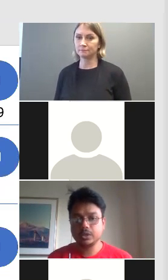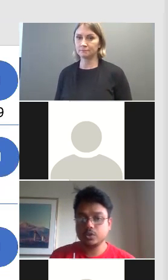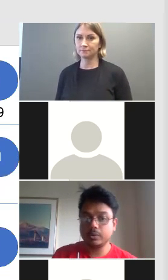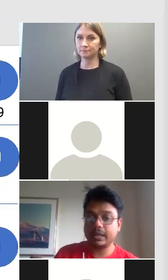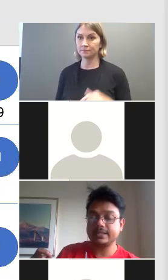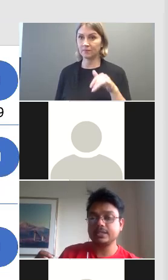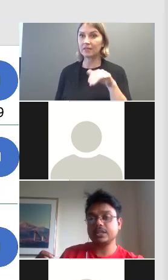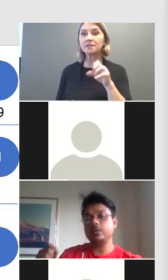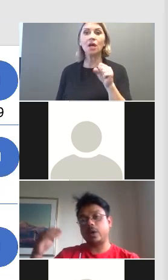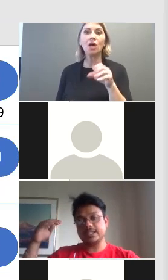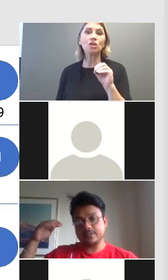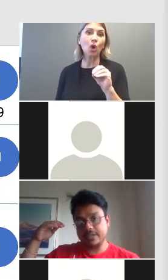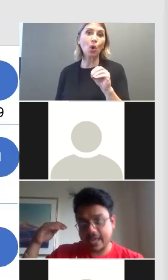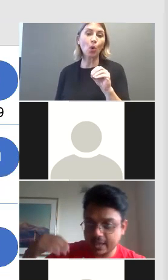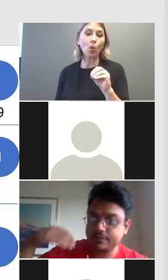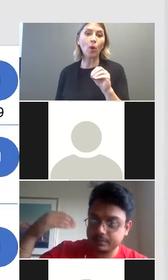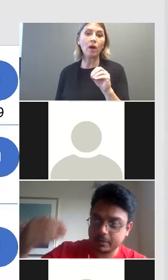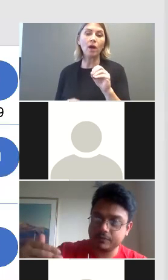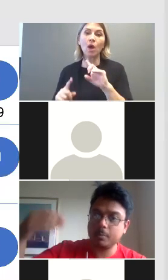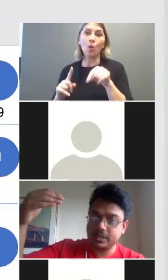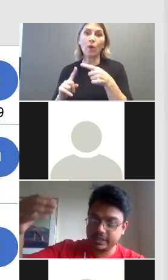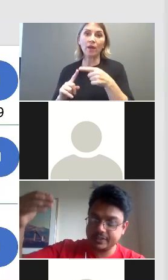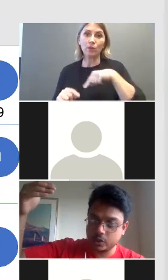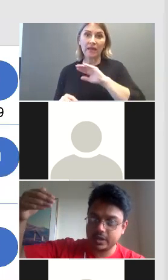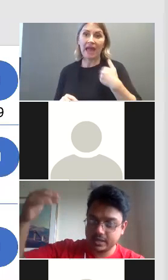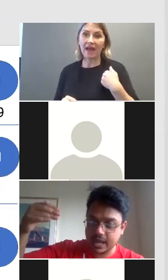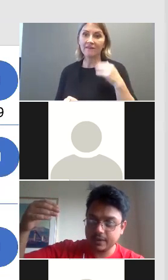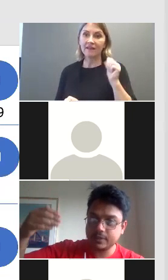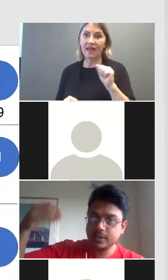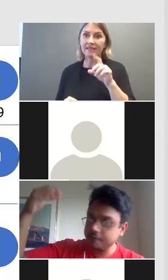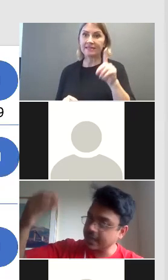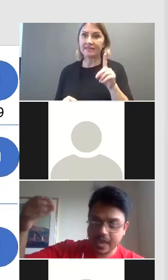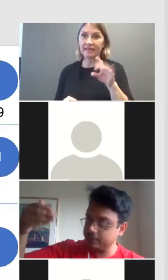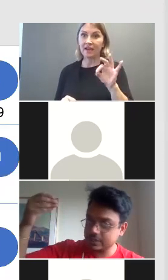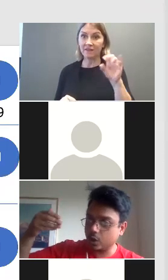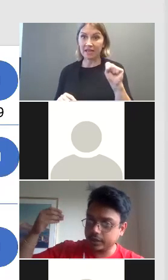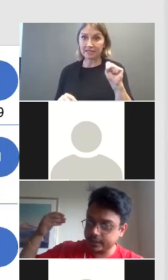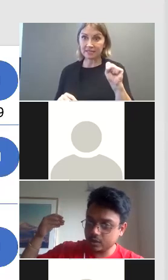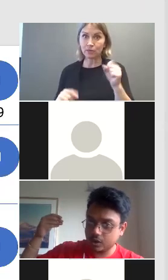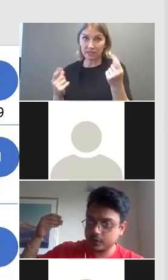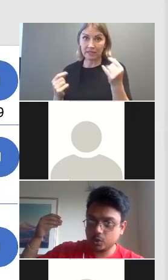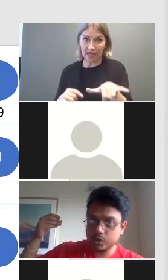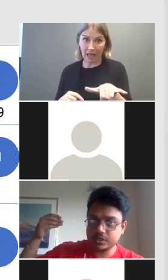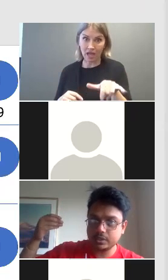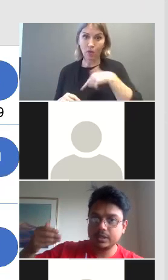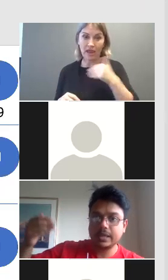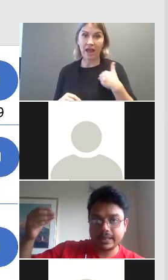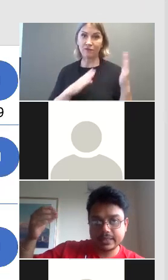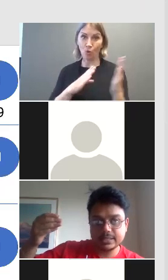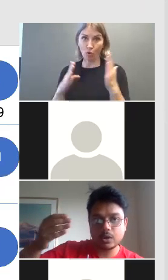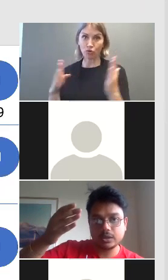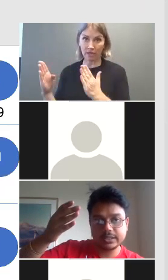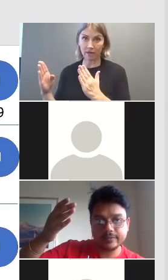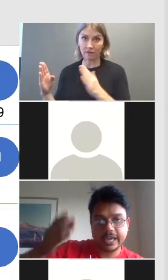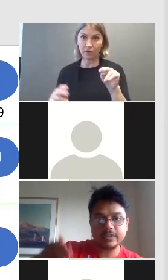Yes. So essentially, once we have performed DFS on our graph, we have this ordering of our nodes,